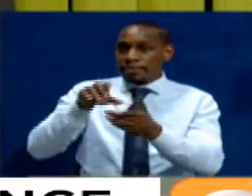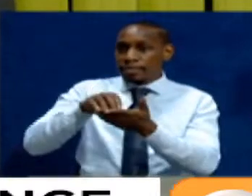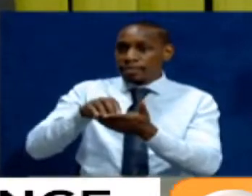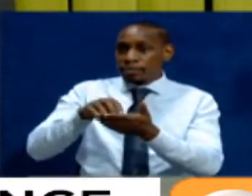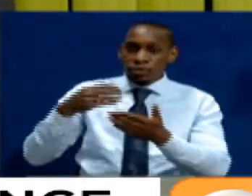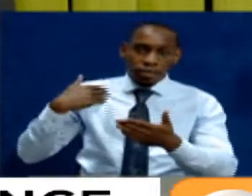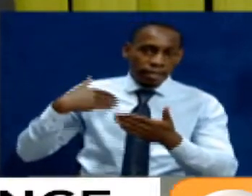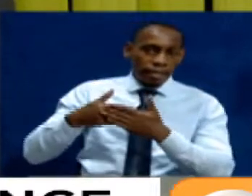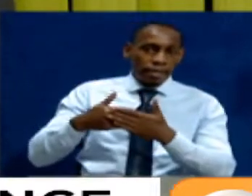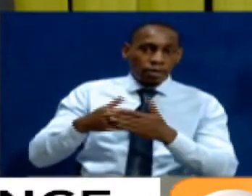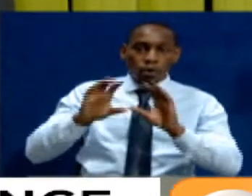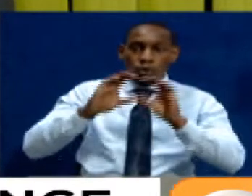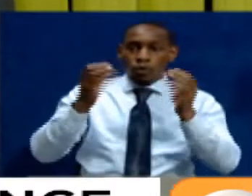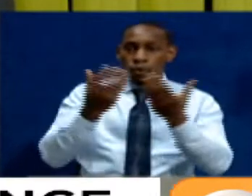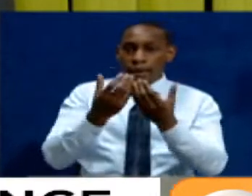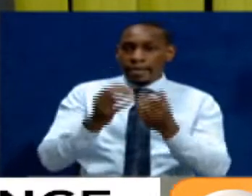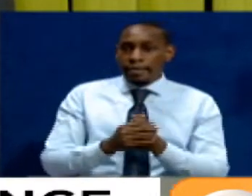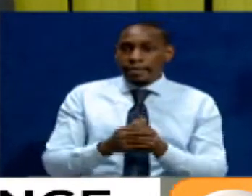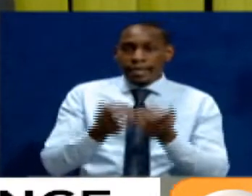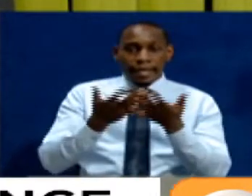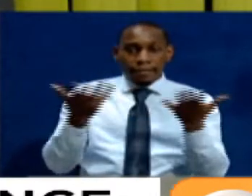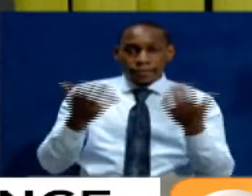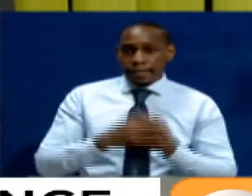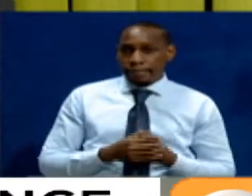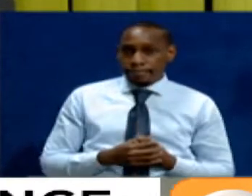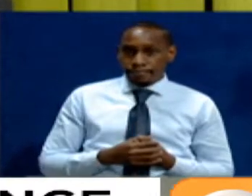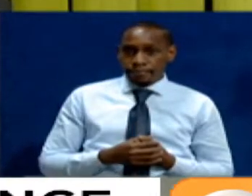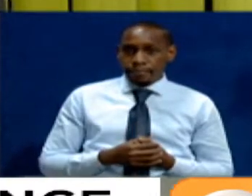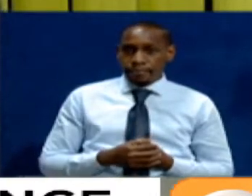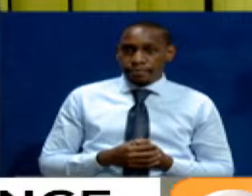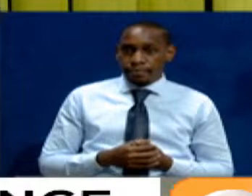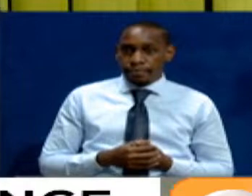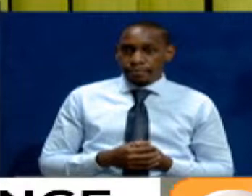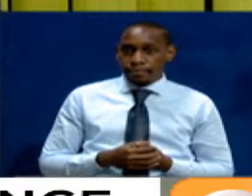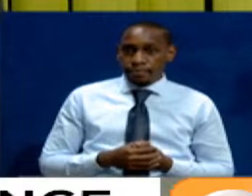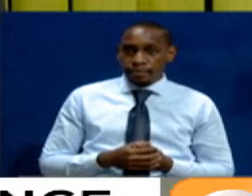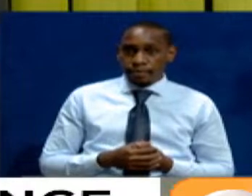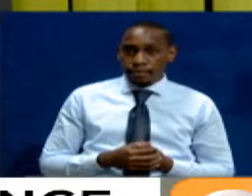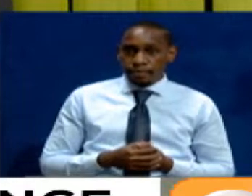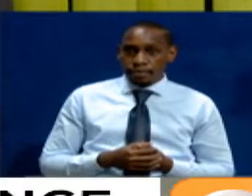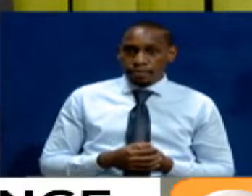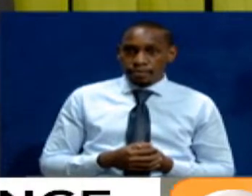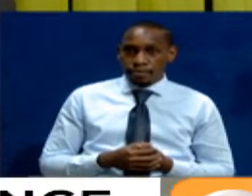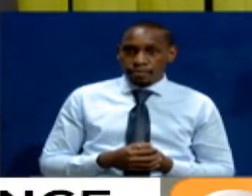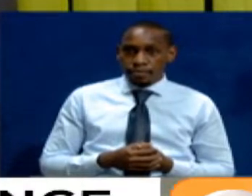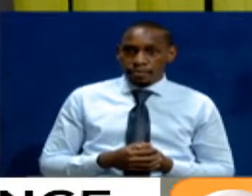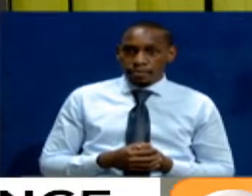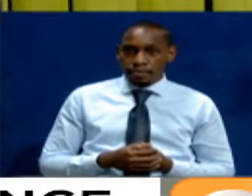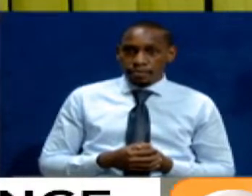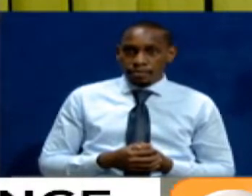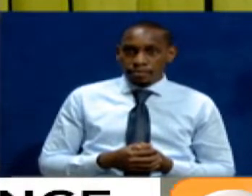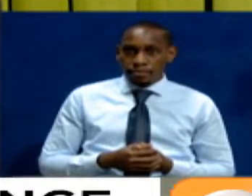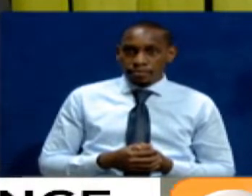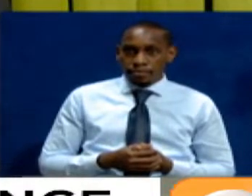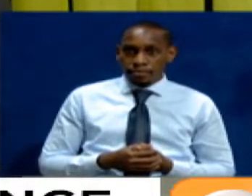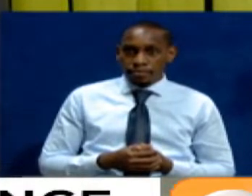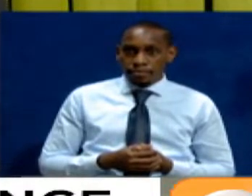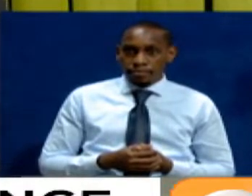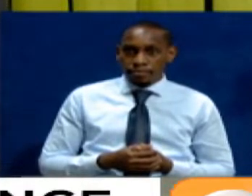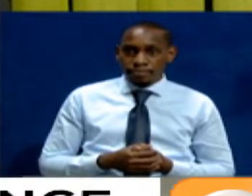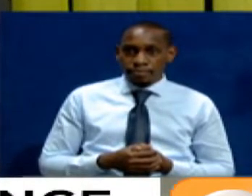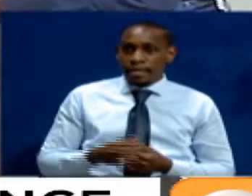this in the world, all over. In fact, let me not digress in that area. Yes, I haven't.